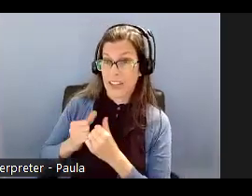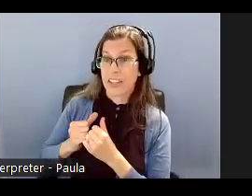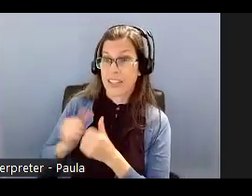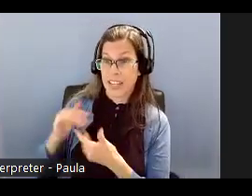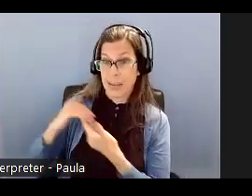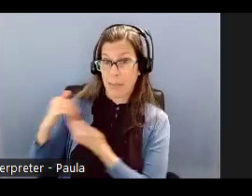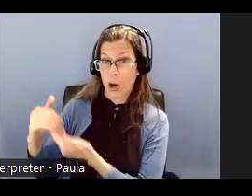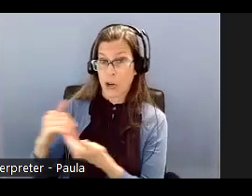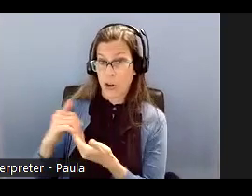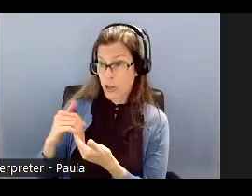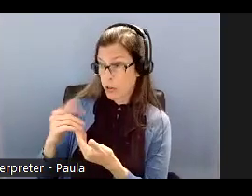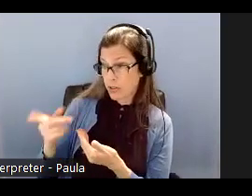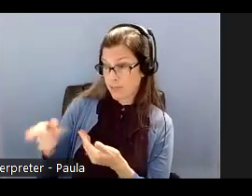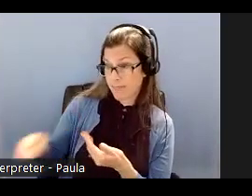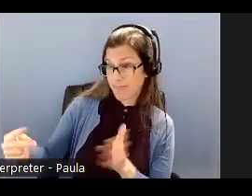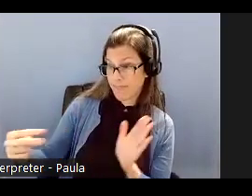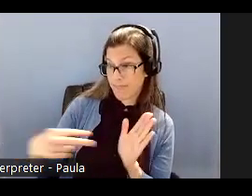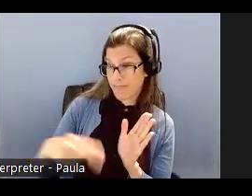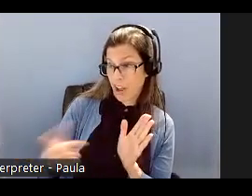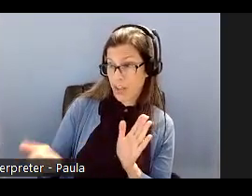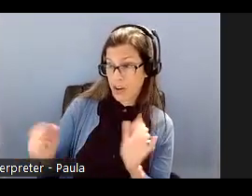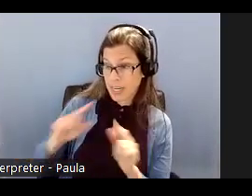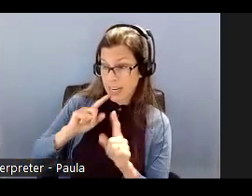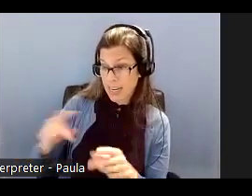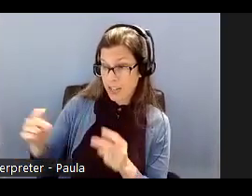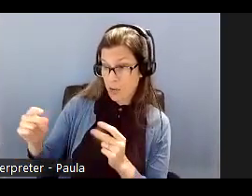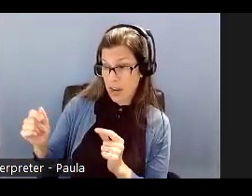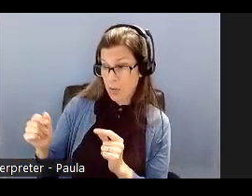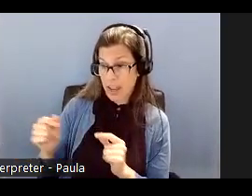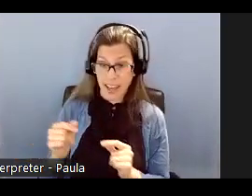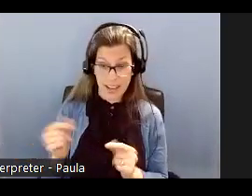quick peek if there's other pieces here that we can answer right away.